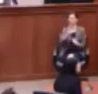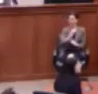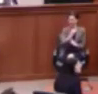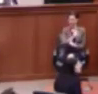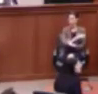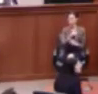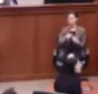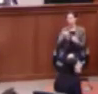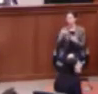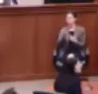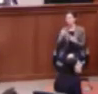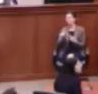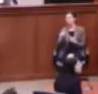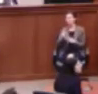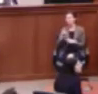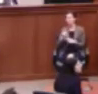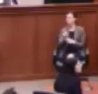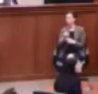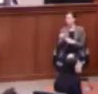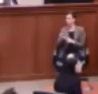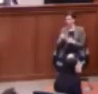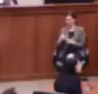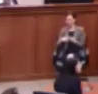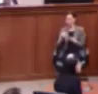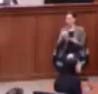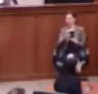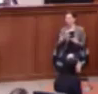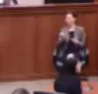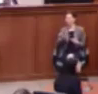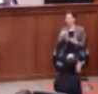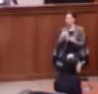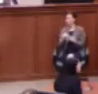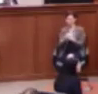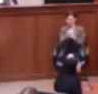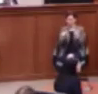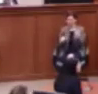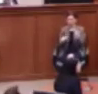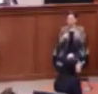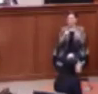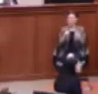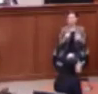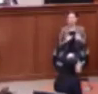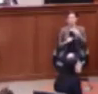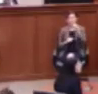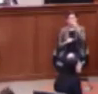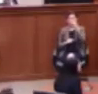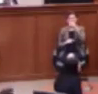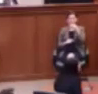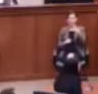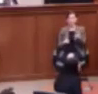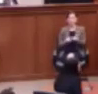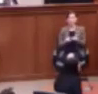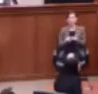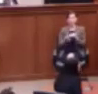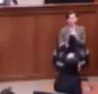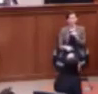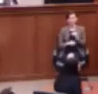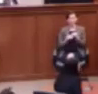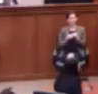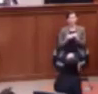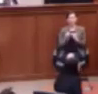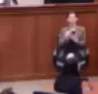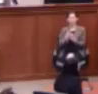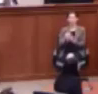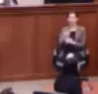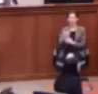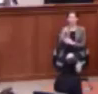the Avid Pro Tools class, or NCCER courses that we will be looking to offer to our students. And in addition to that, in